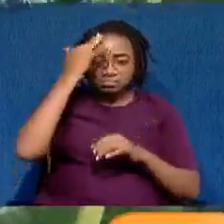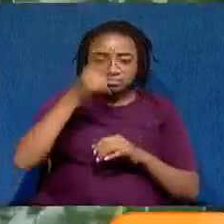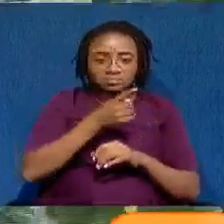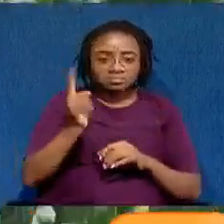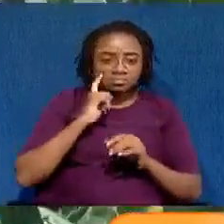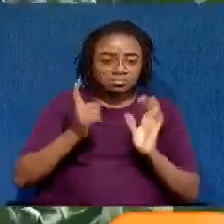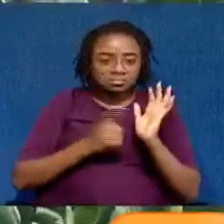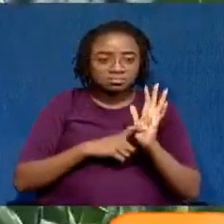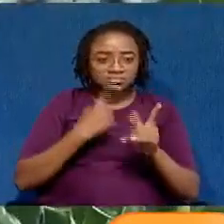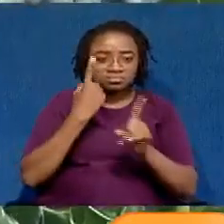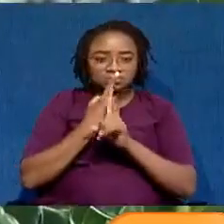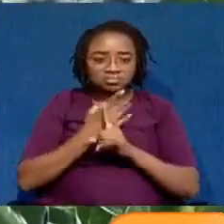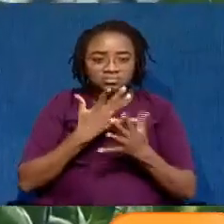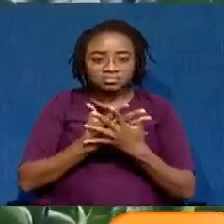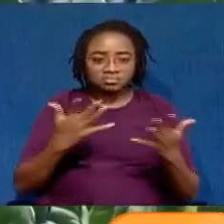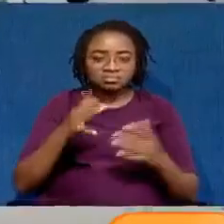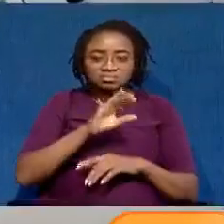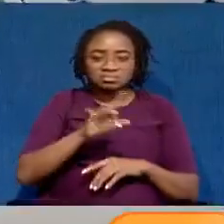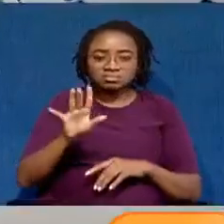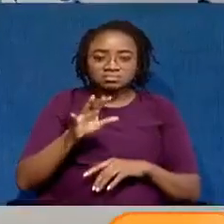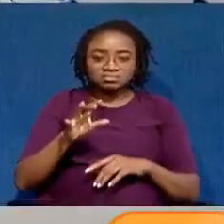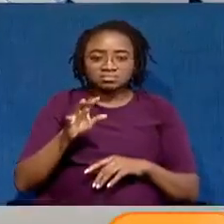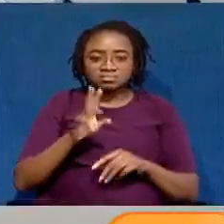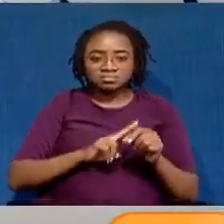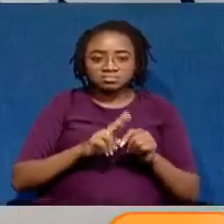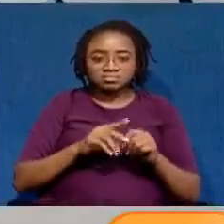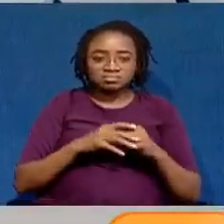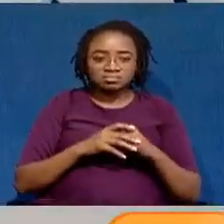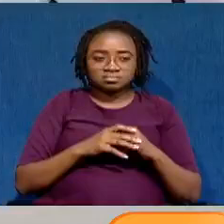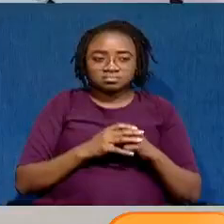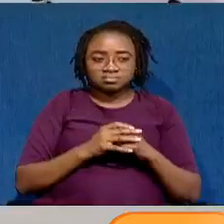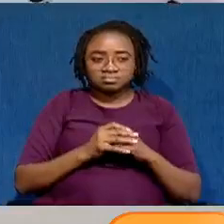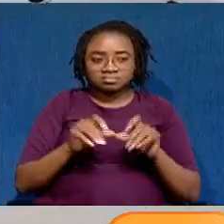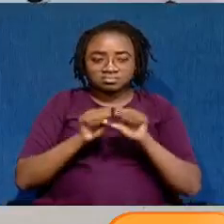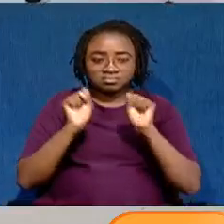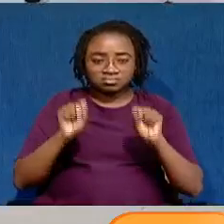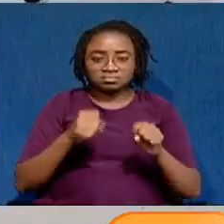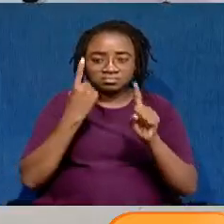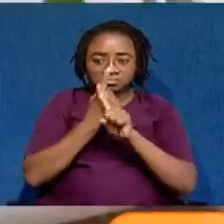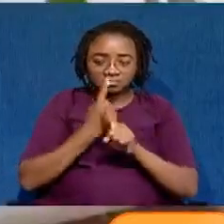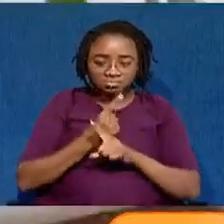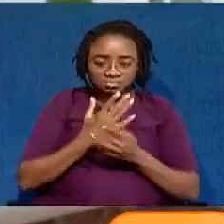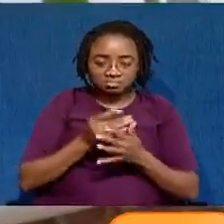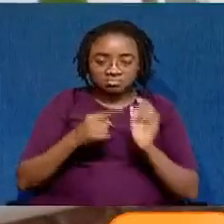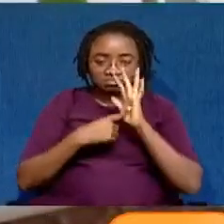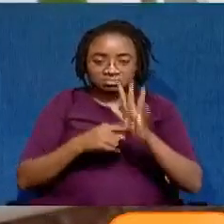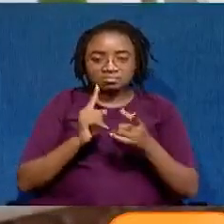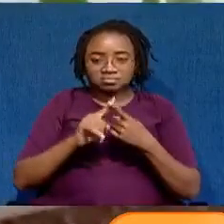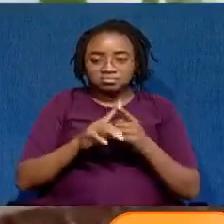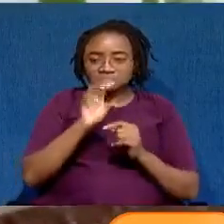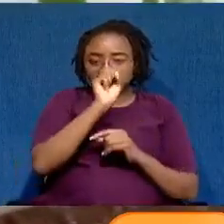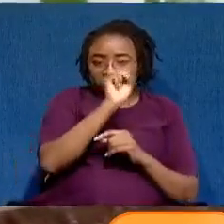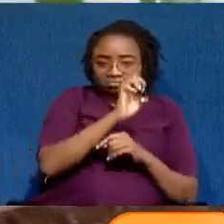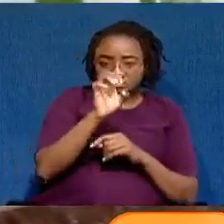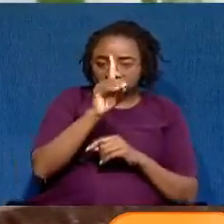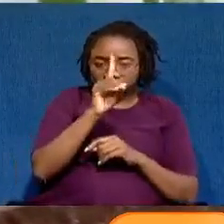of the consumables, once you have the initial setup of the system, some of the consumables will be probably the seedlings when